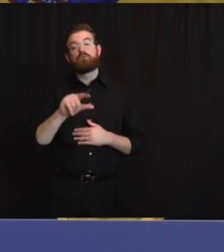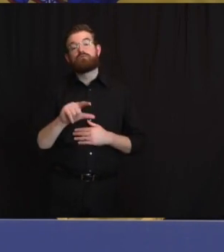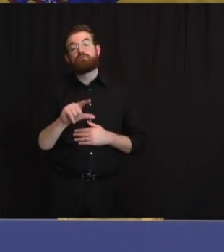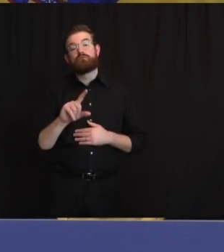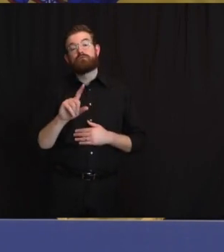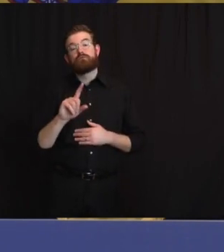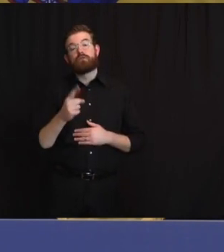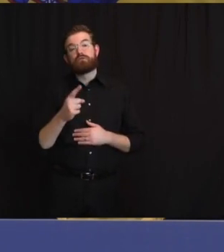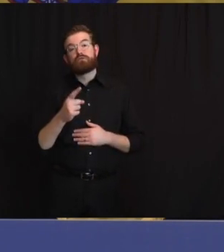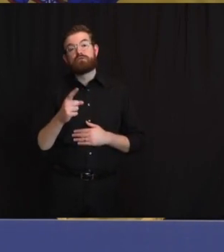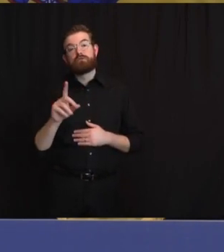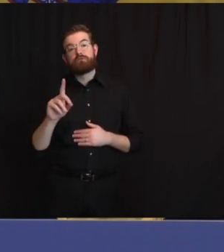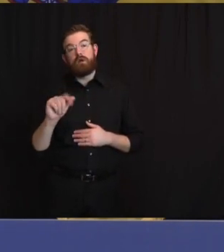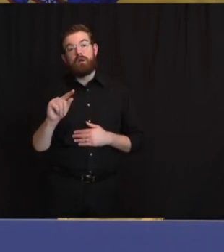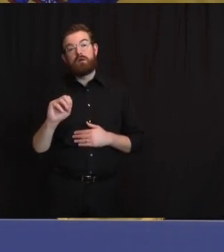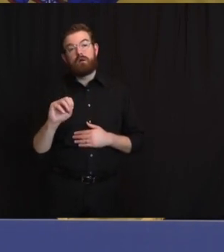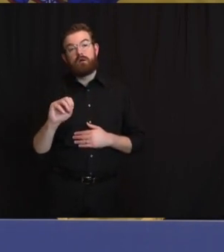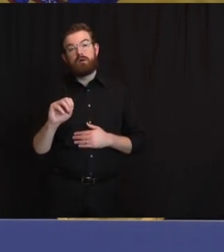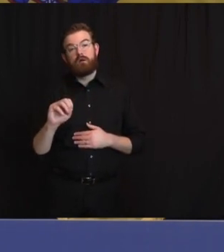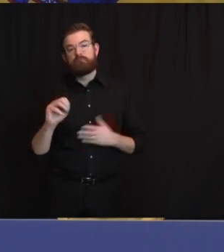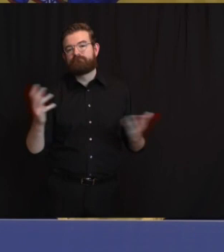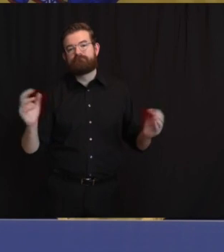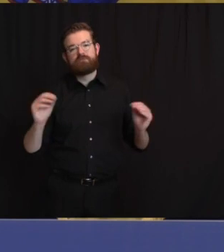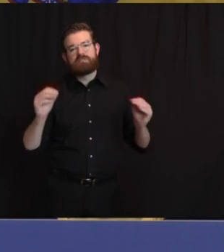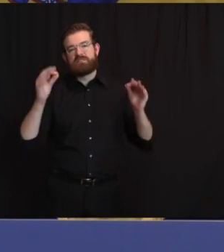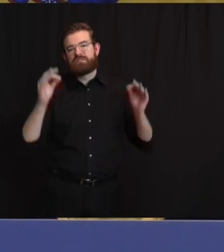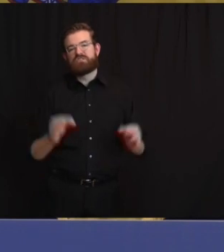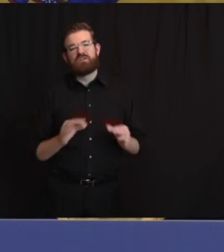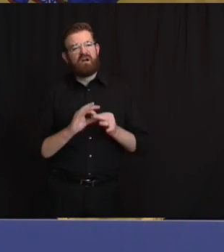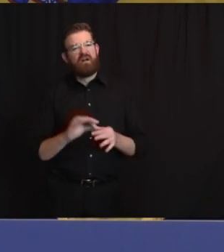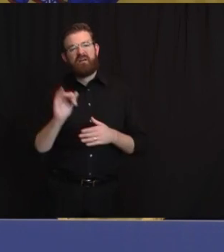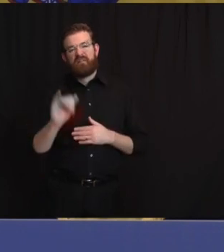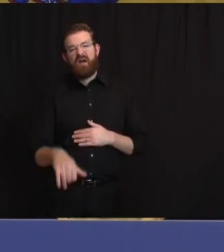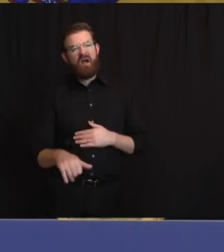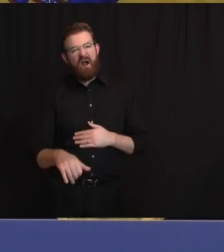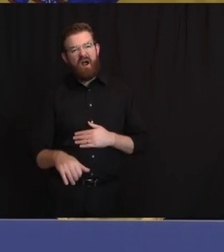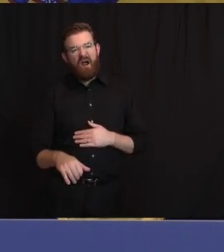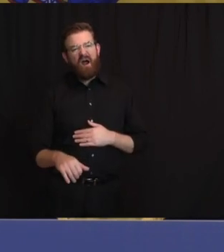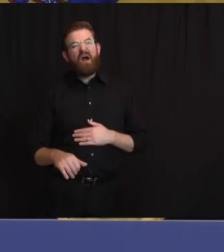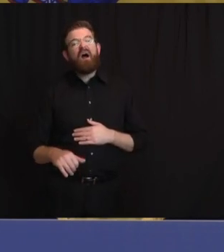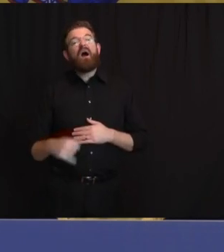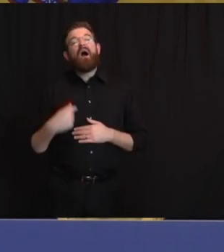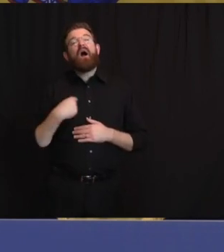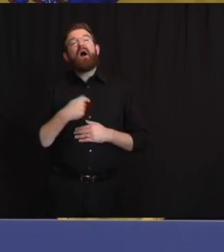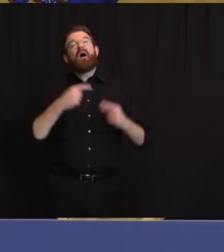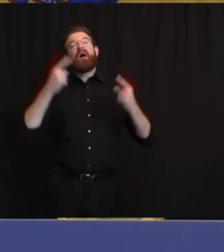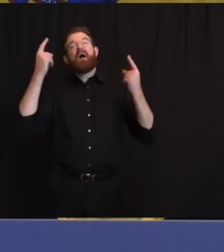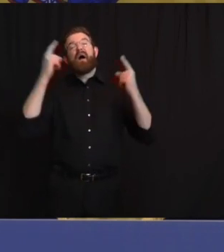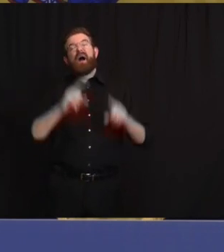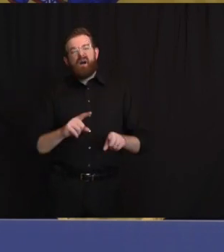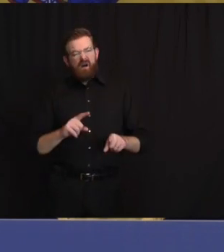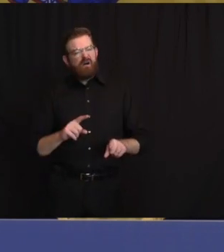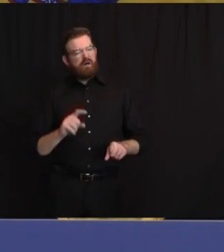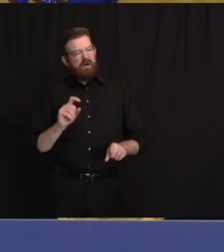collective judgment that the sooner we make that decision, the better. The longer the runway is. And I would say that's just as